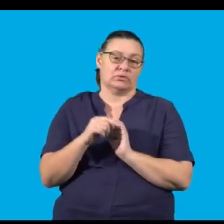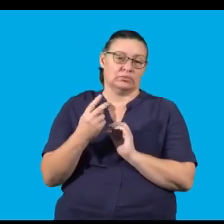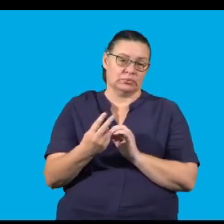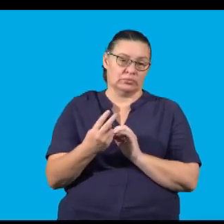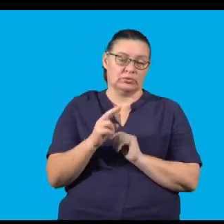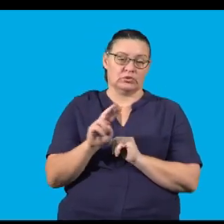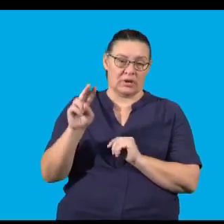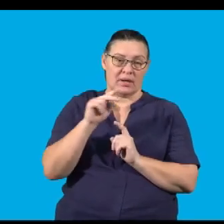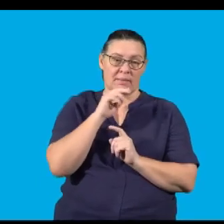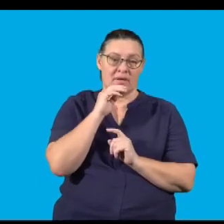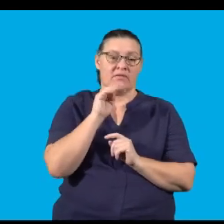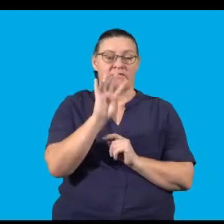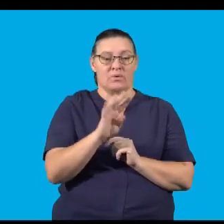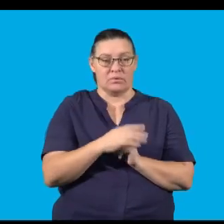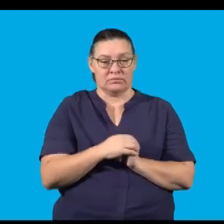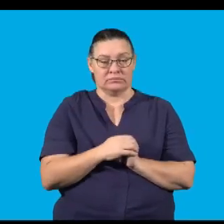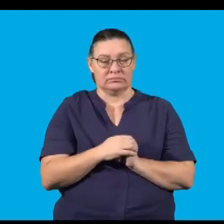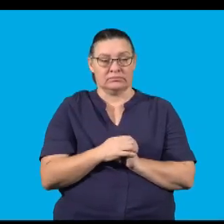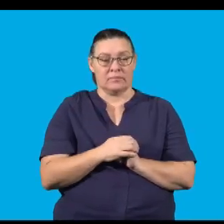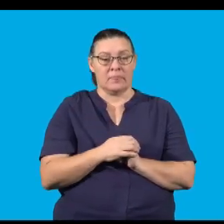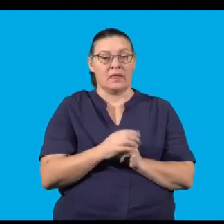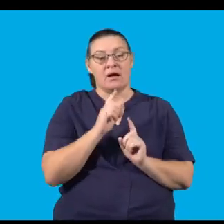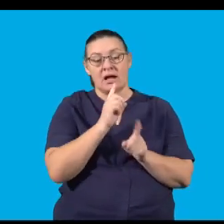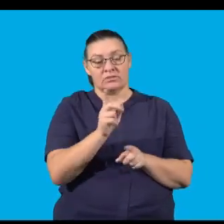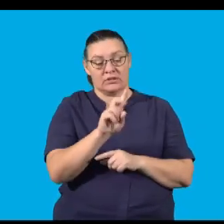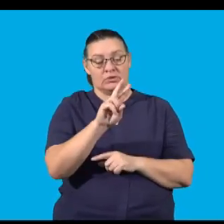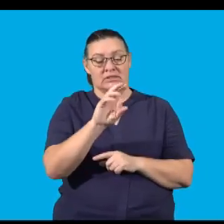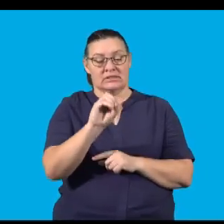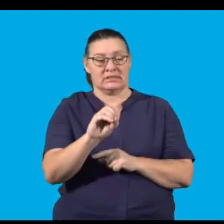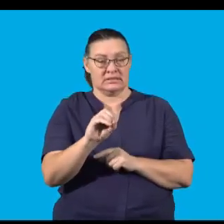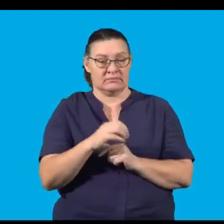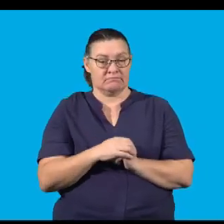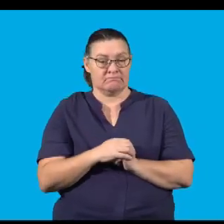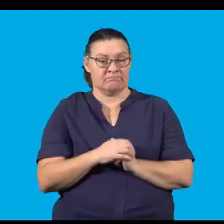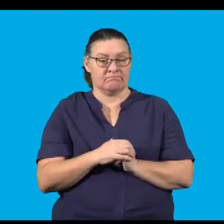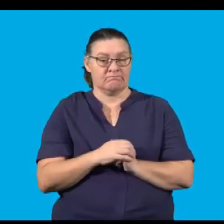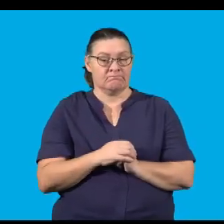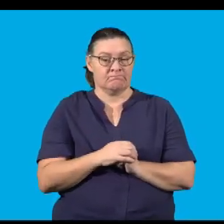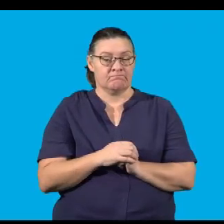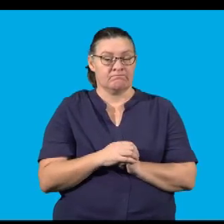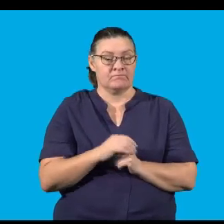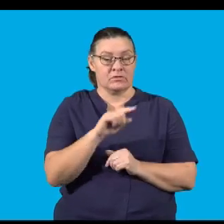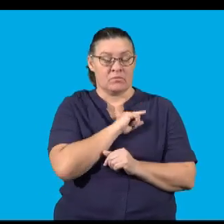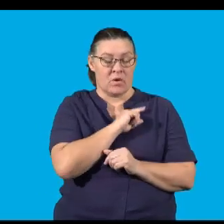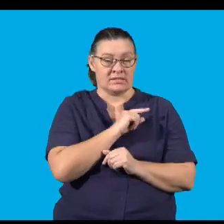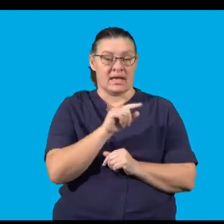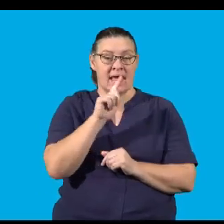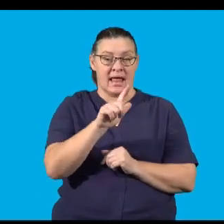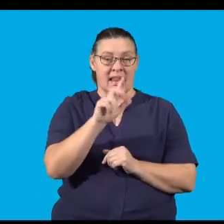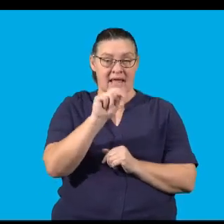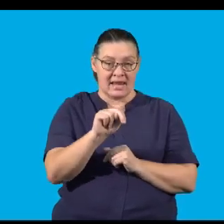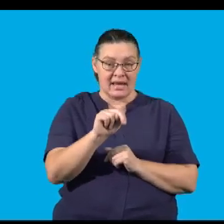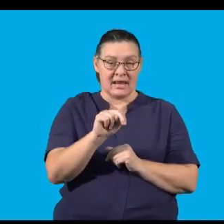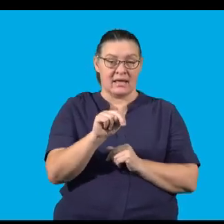give me 4. So this will give me 20. So therefore Ln is going to